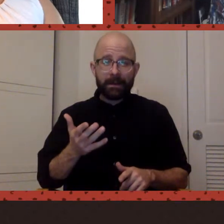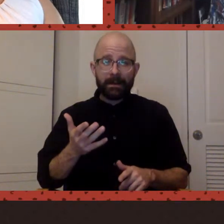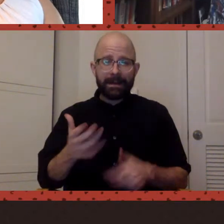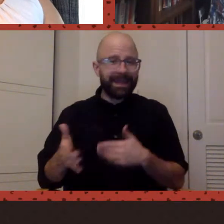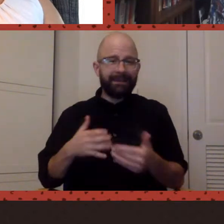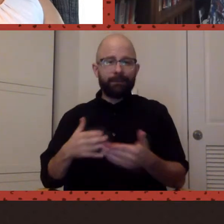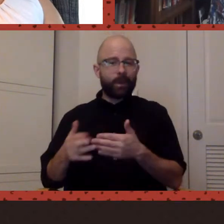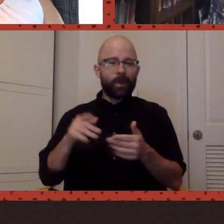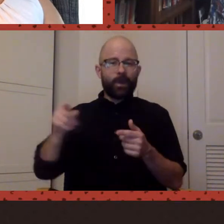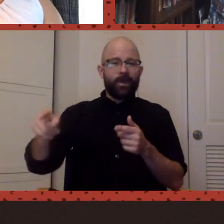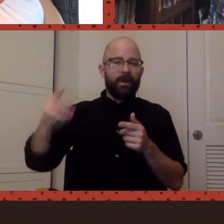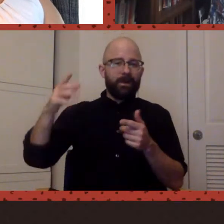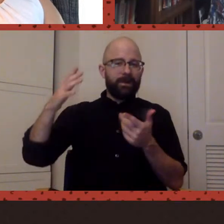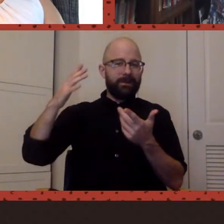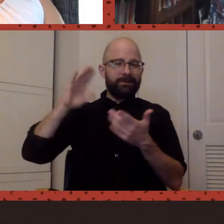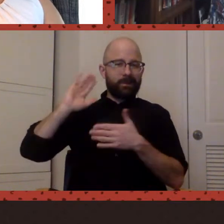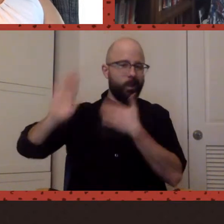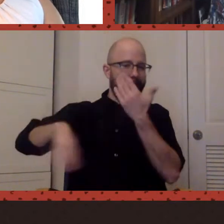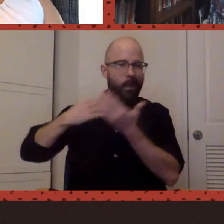all their